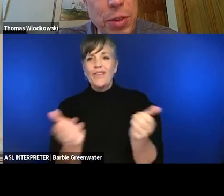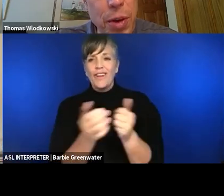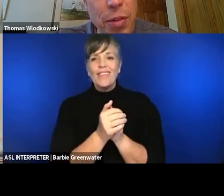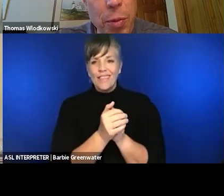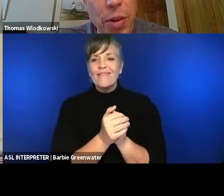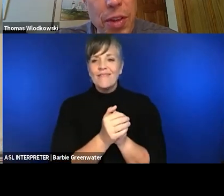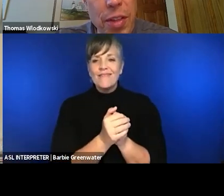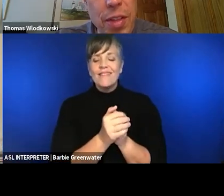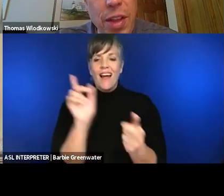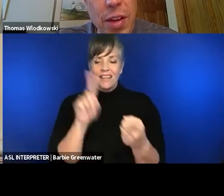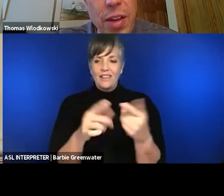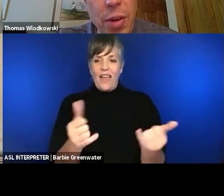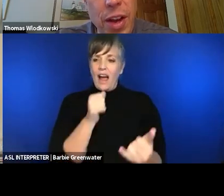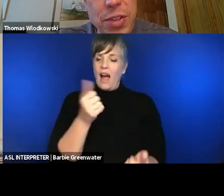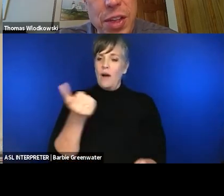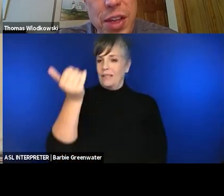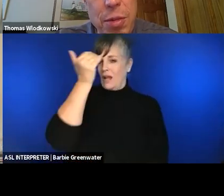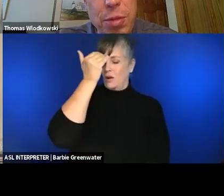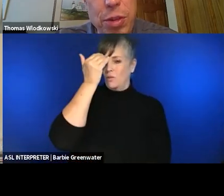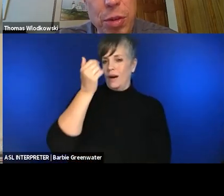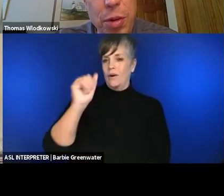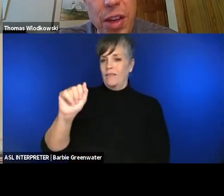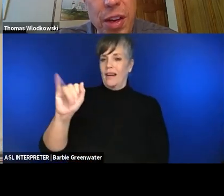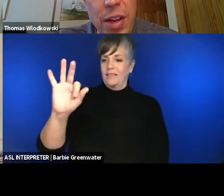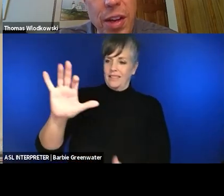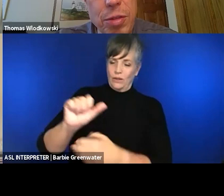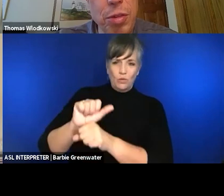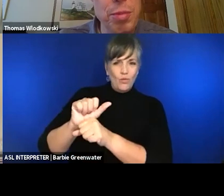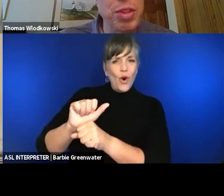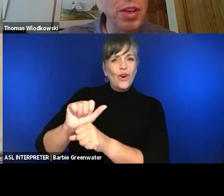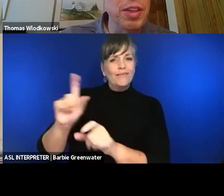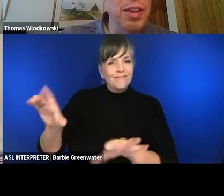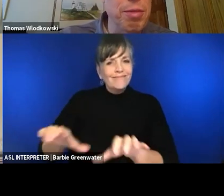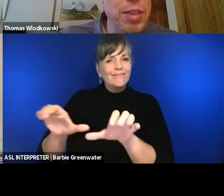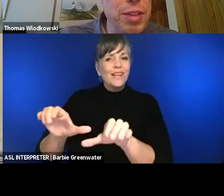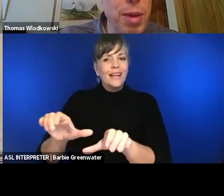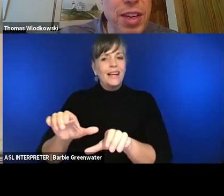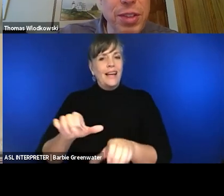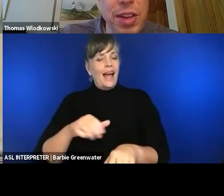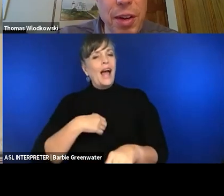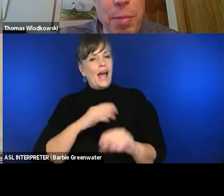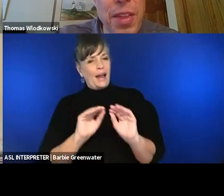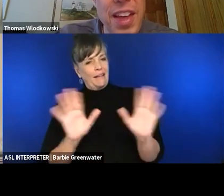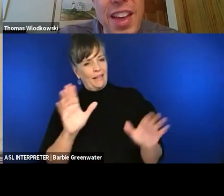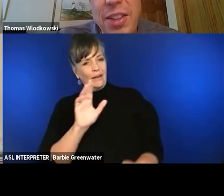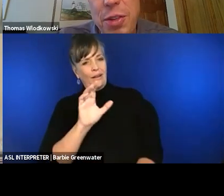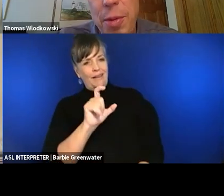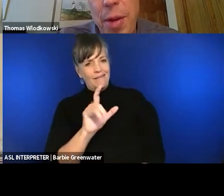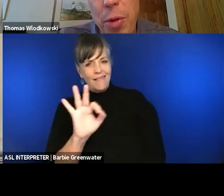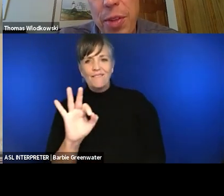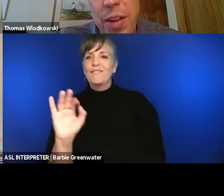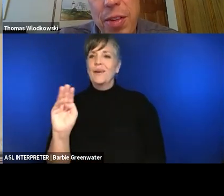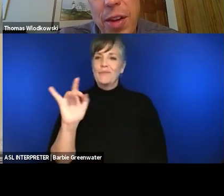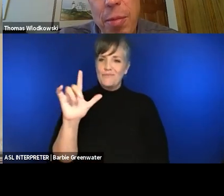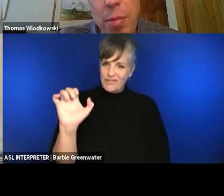I wasn't aware of the work that you know IFC is doing, and certainly Michelle and Cliff in the space. And so